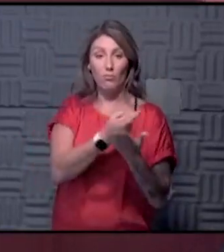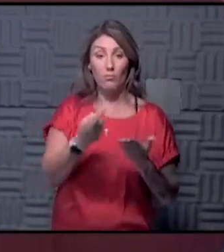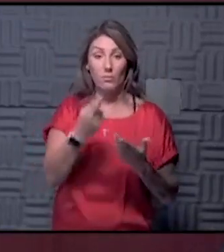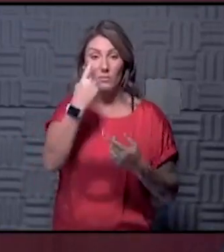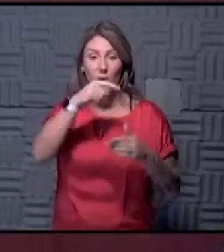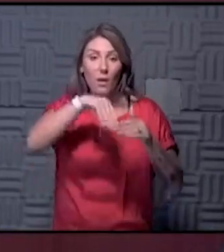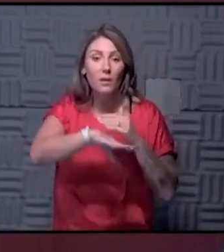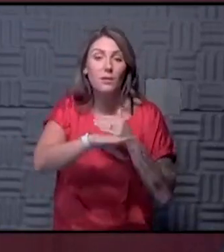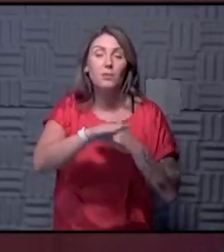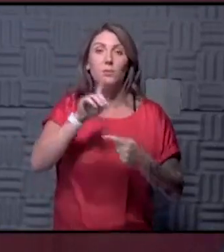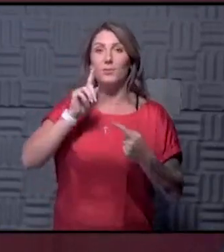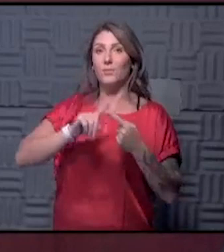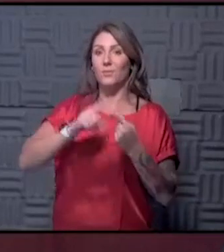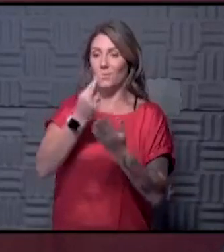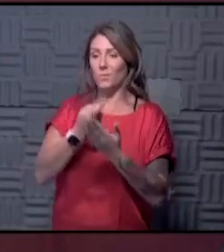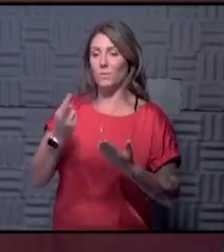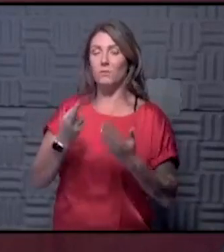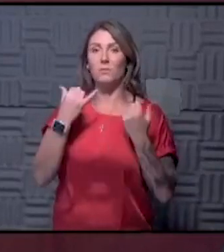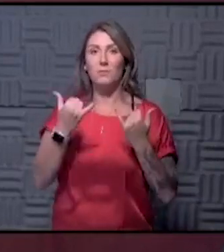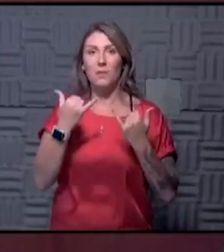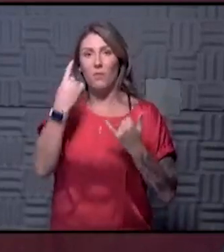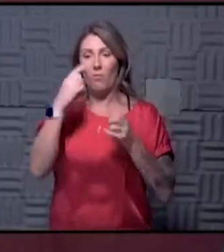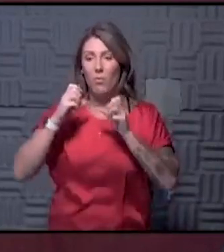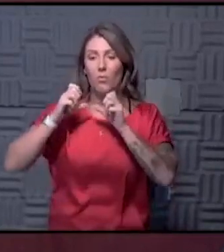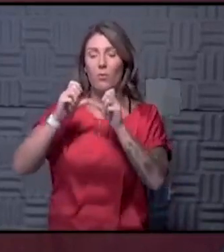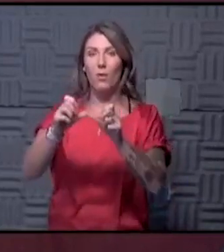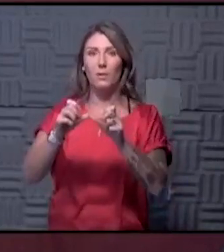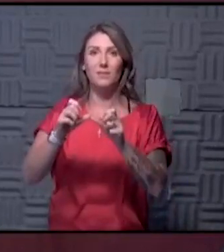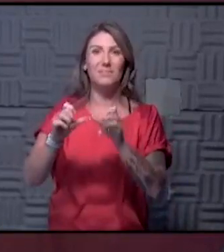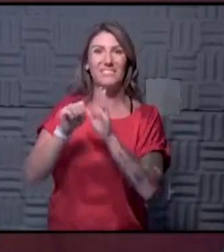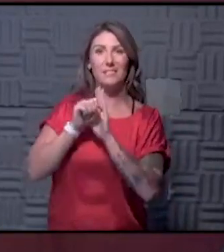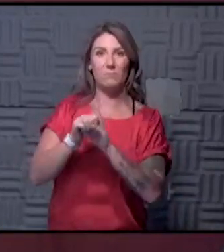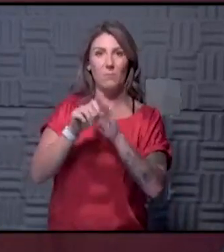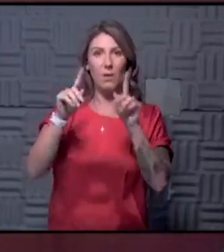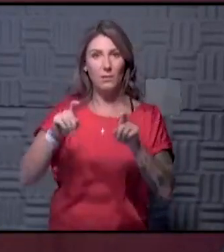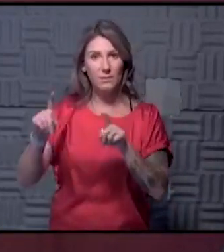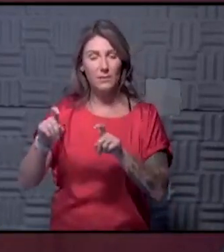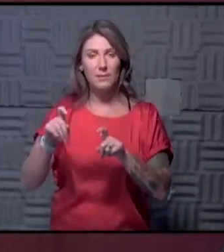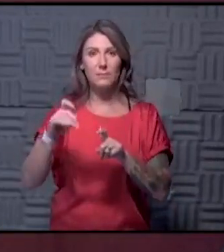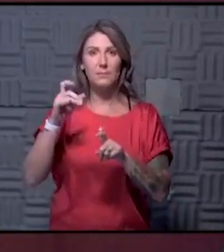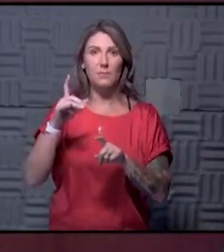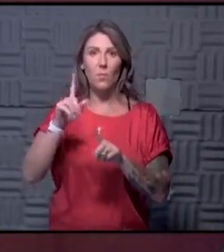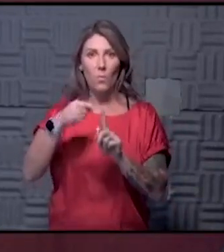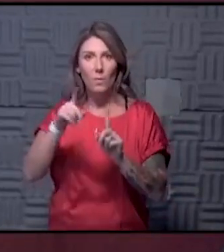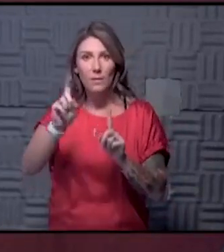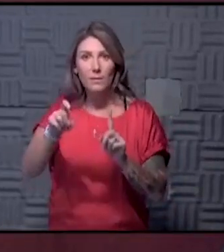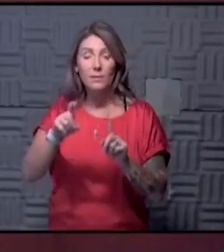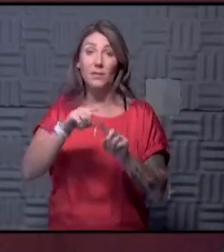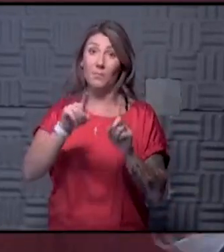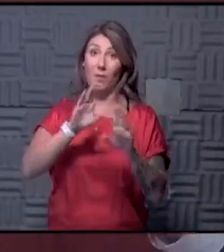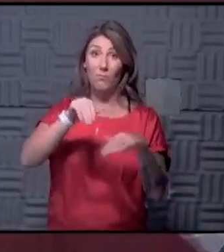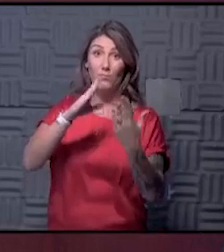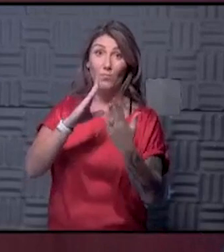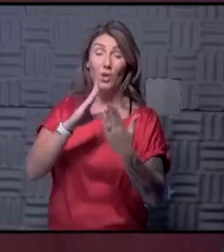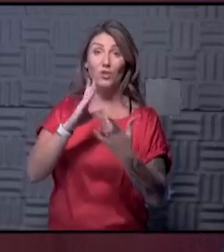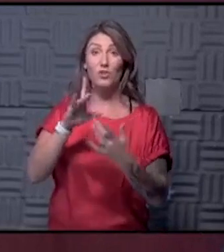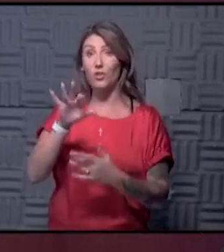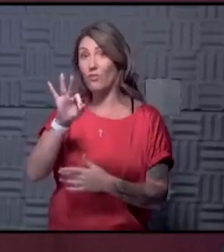entry testing to resources now for ongoing symptomatic testing as we need it. Of course, as we approach flu